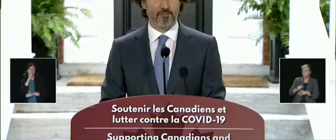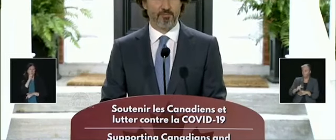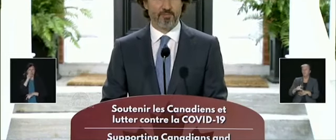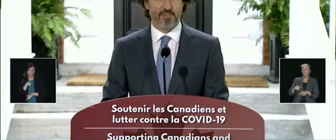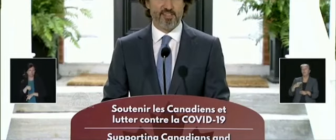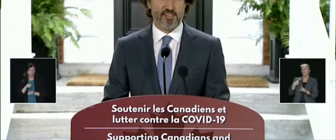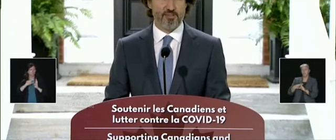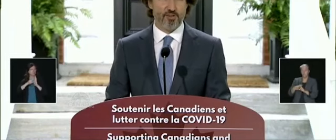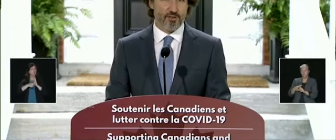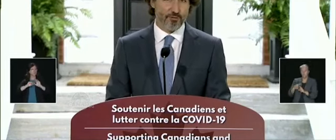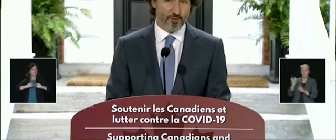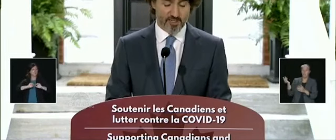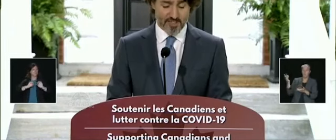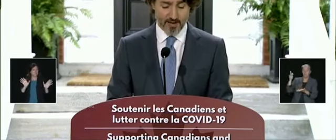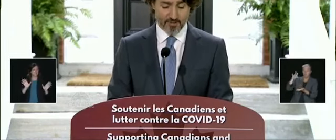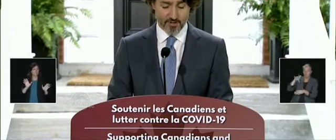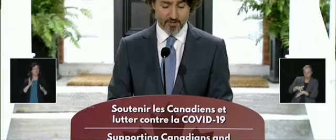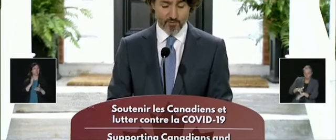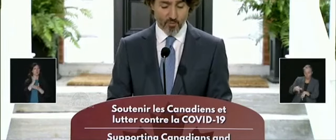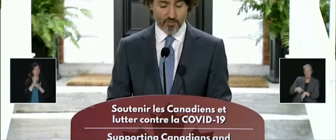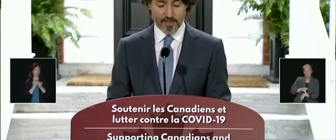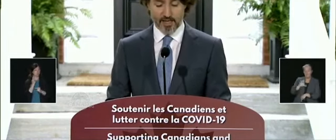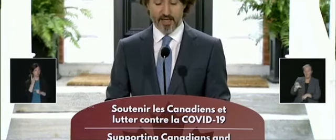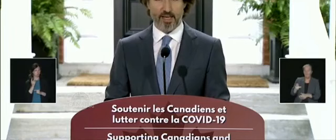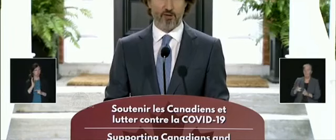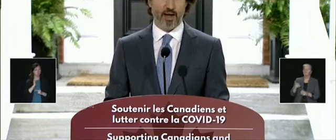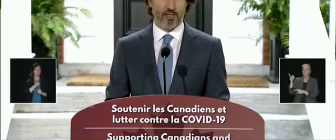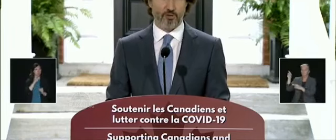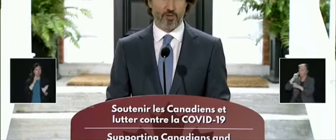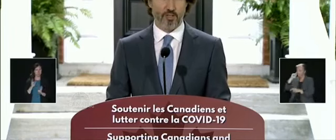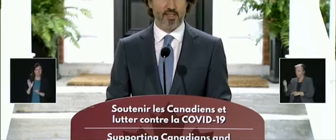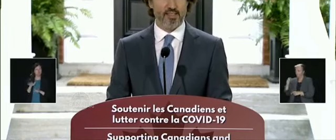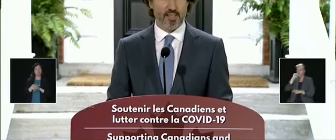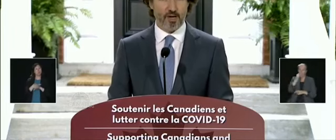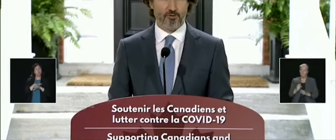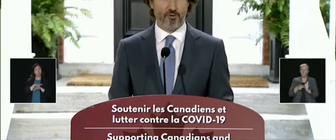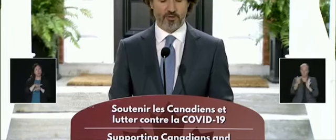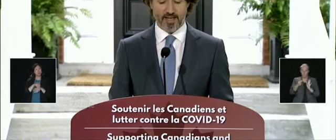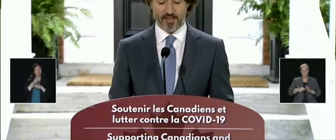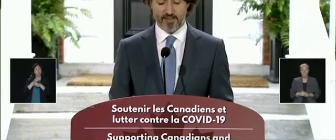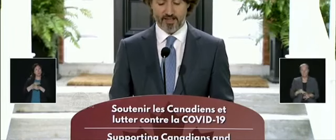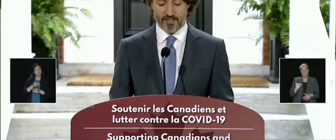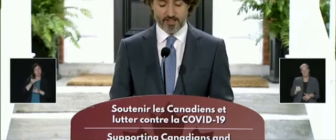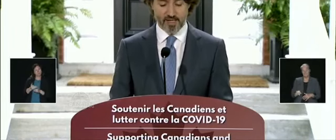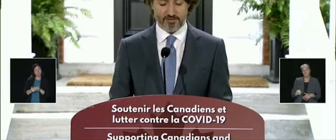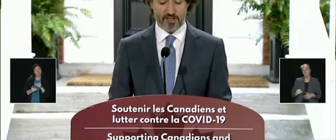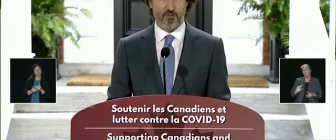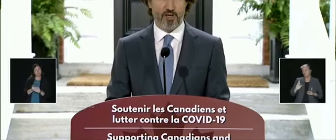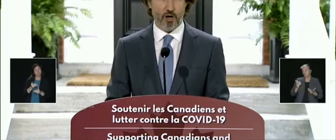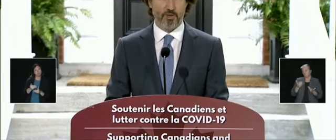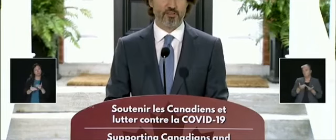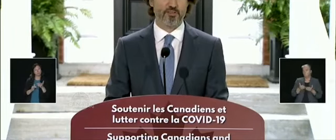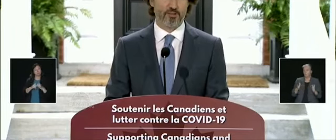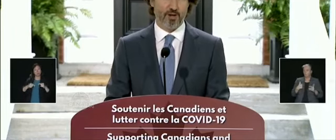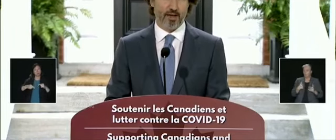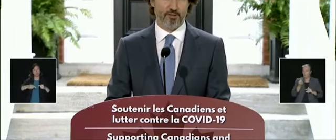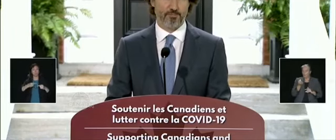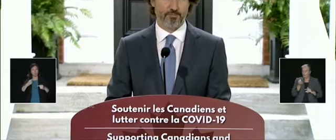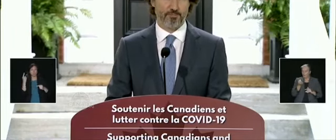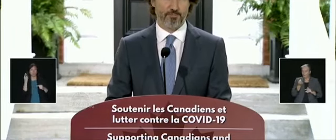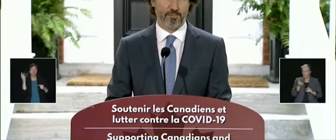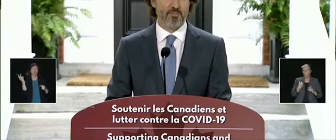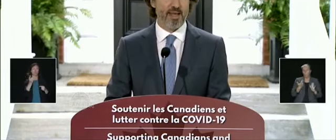clear. This is the first step of what will be a gradual, careful plan to safely reopen to